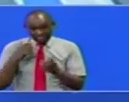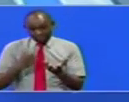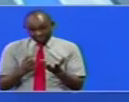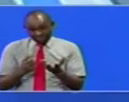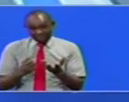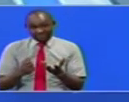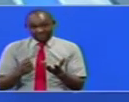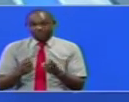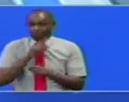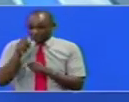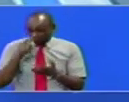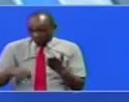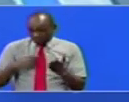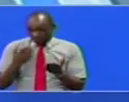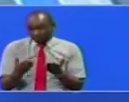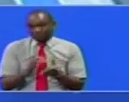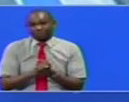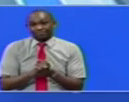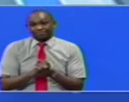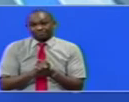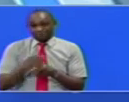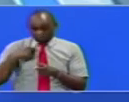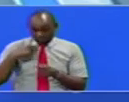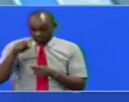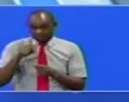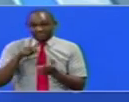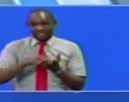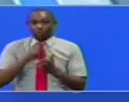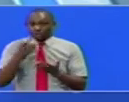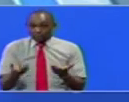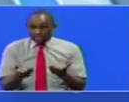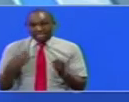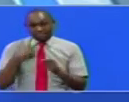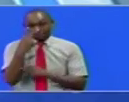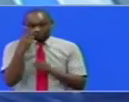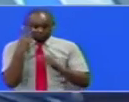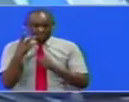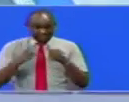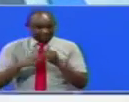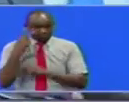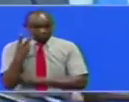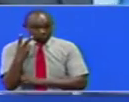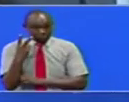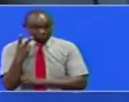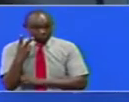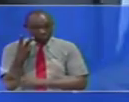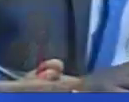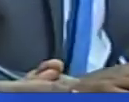address the question of the apparent conflict of the standing orders. Standing order number 227-2